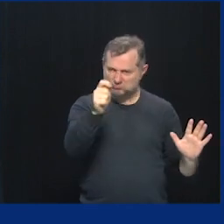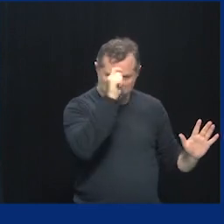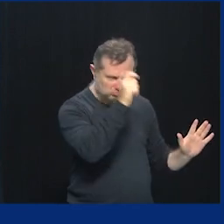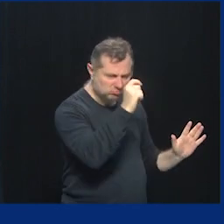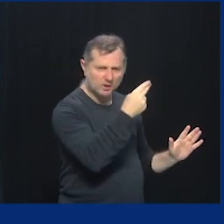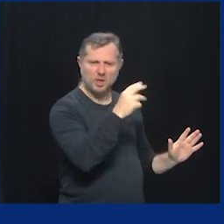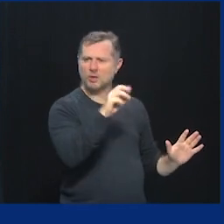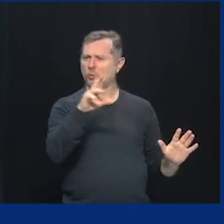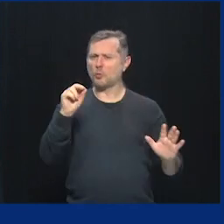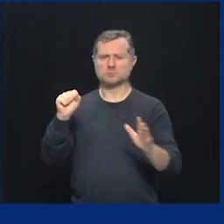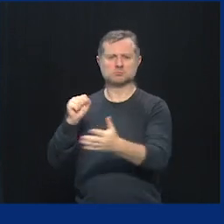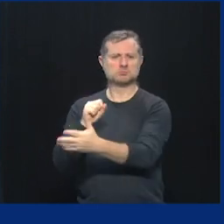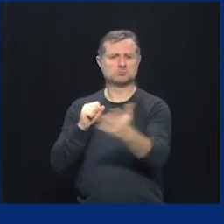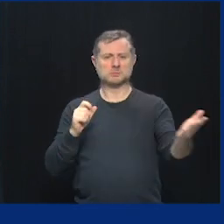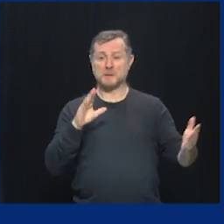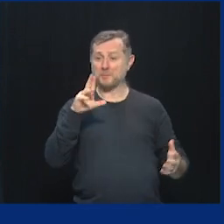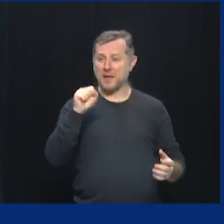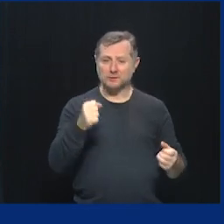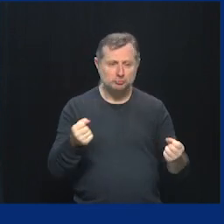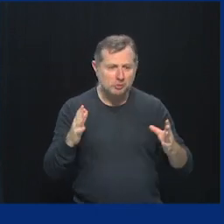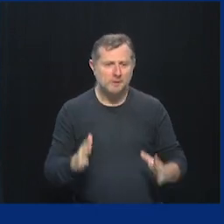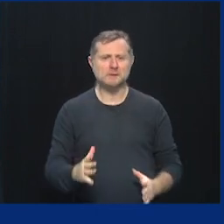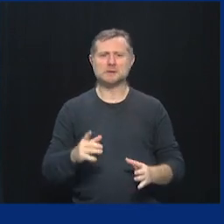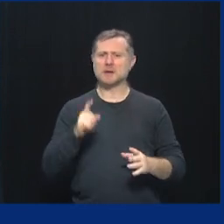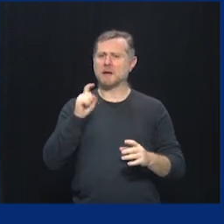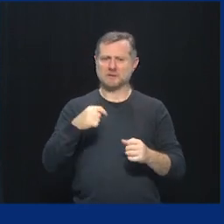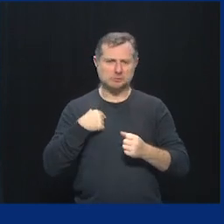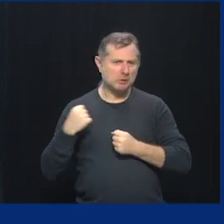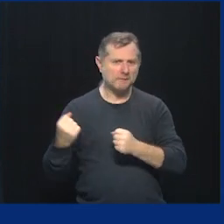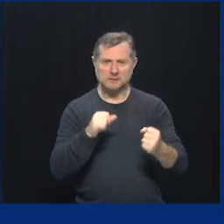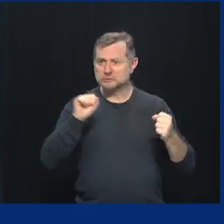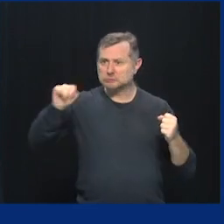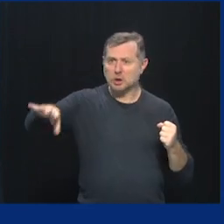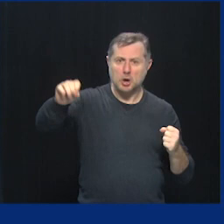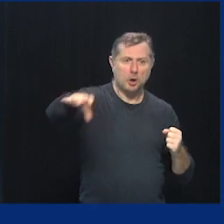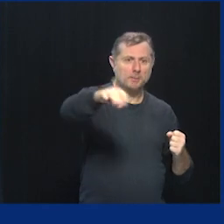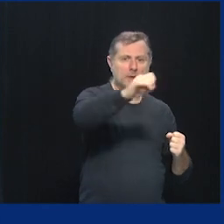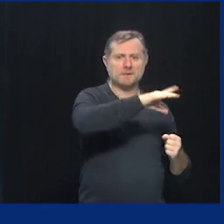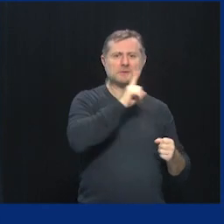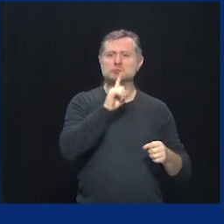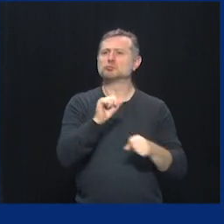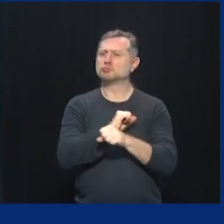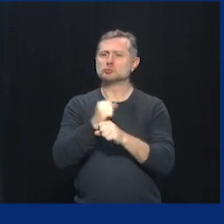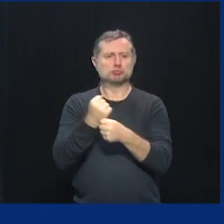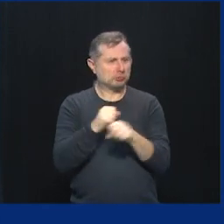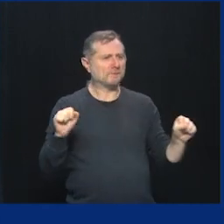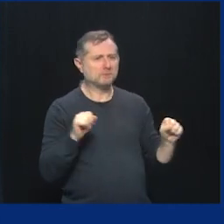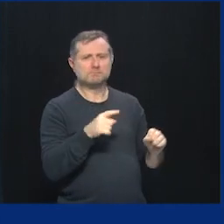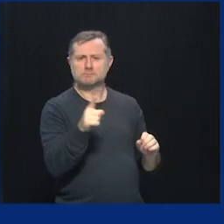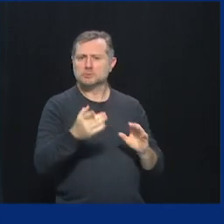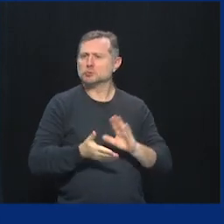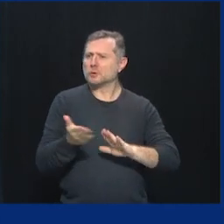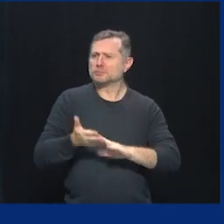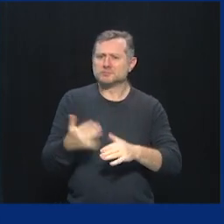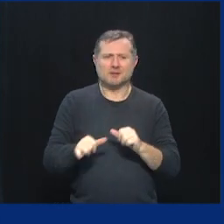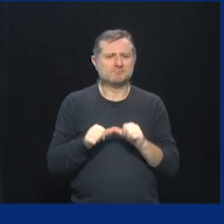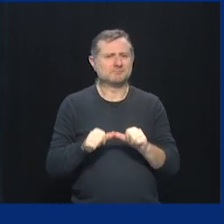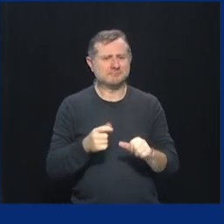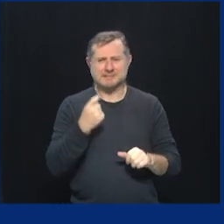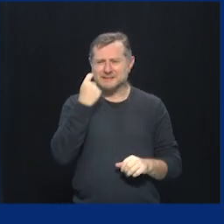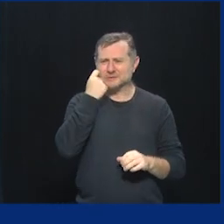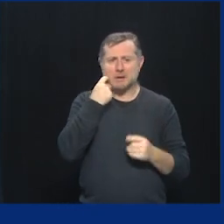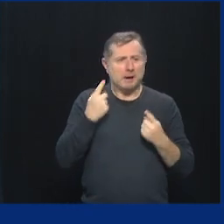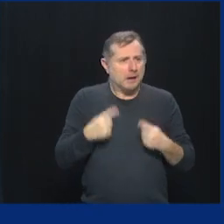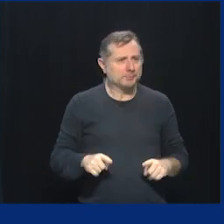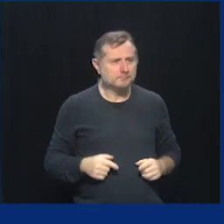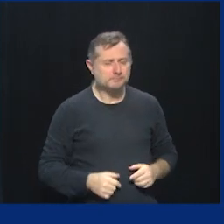people from stations to where they needed to go. So it was an extraordinary rescue operation just a few short hours ago. Moments ago,